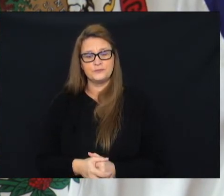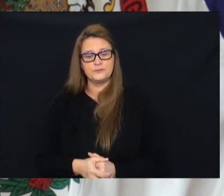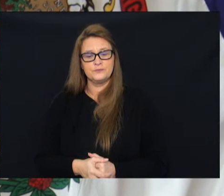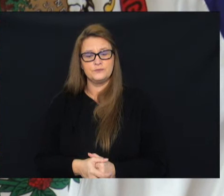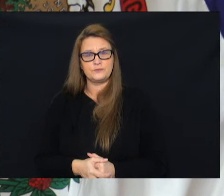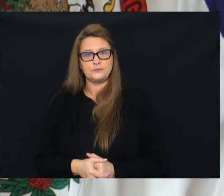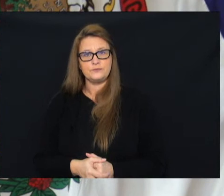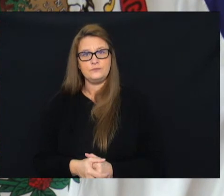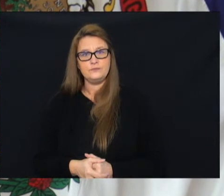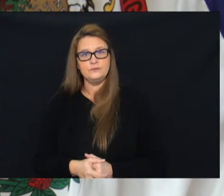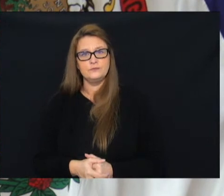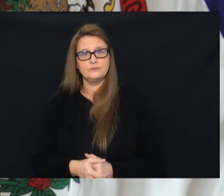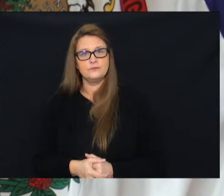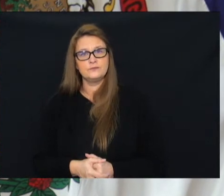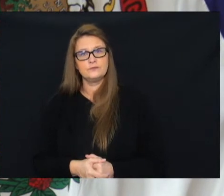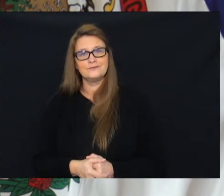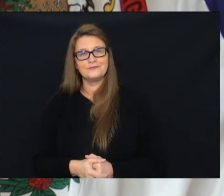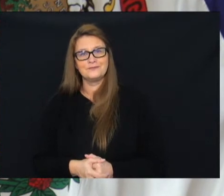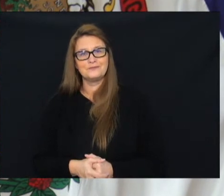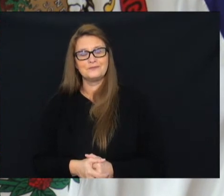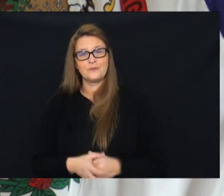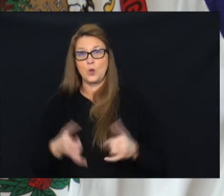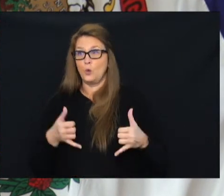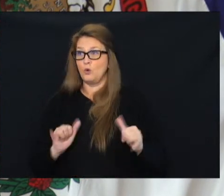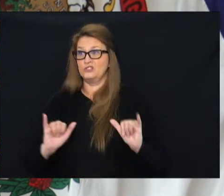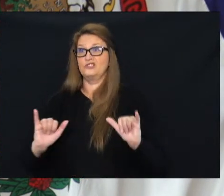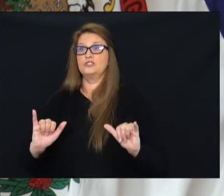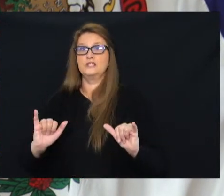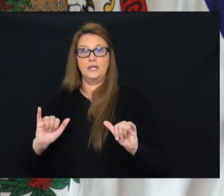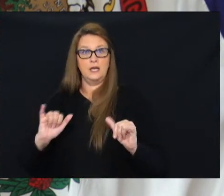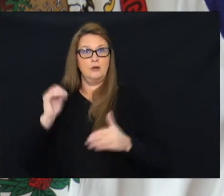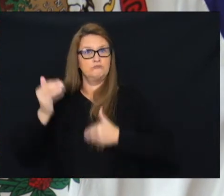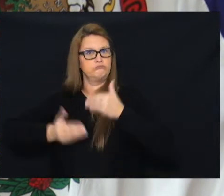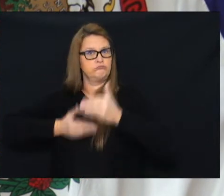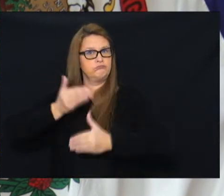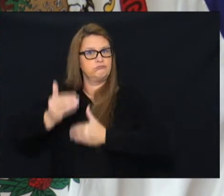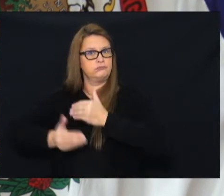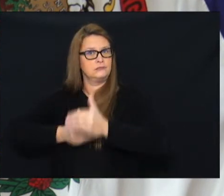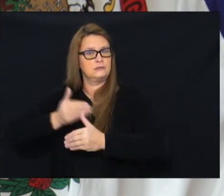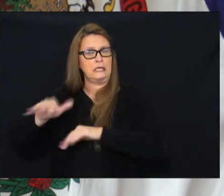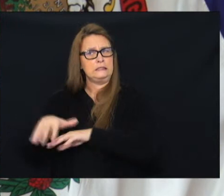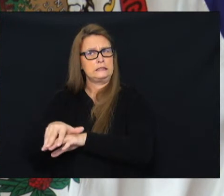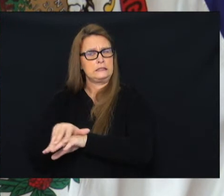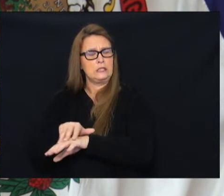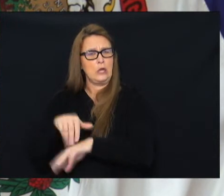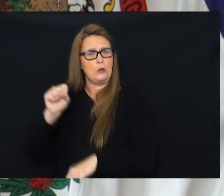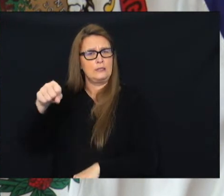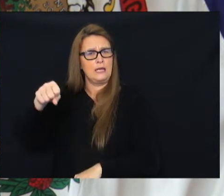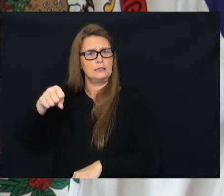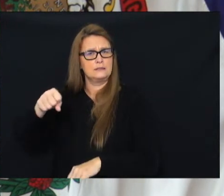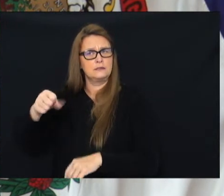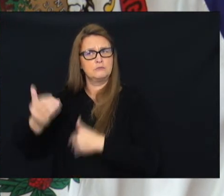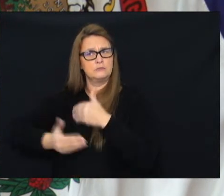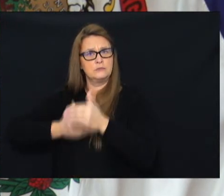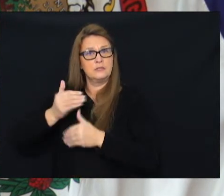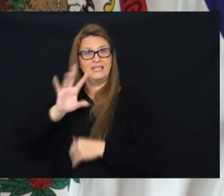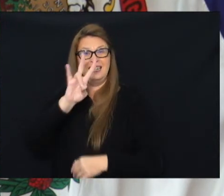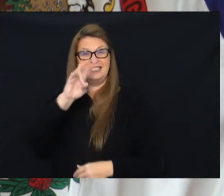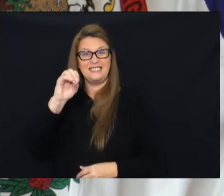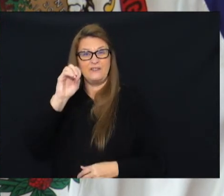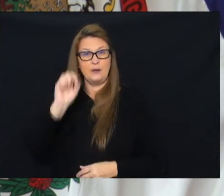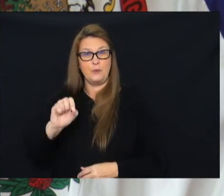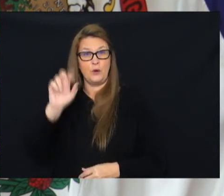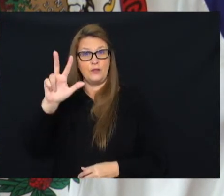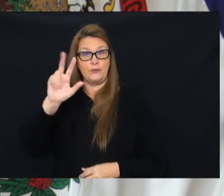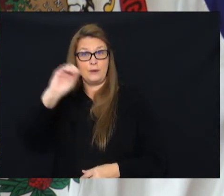We still continue to make a little bit of headway. It's slow, but we're making headway every day. We got 70.3% of